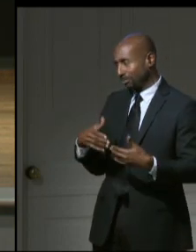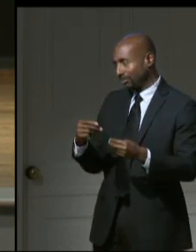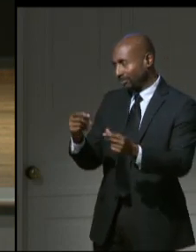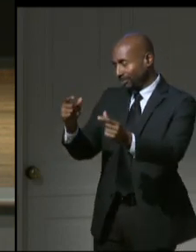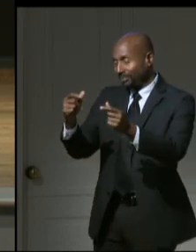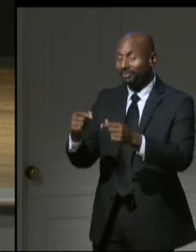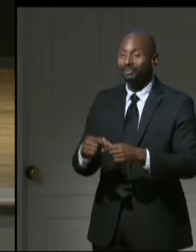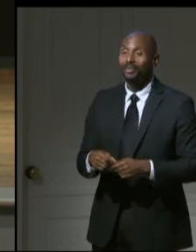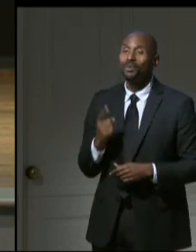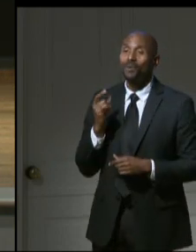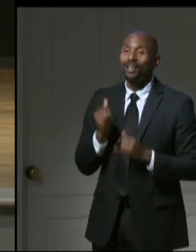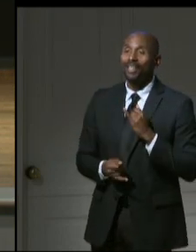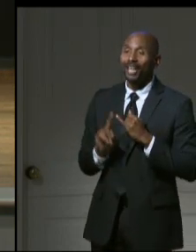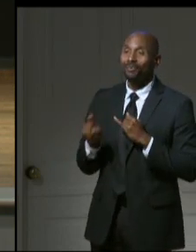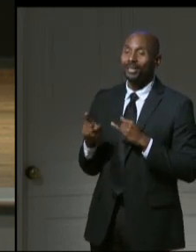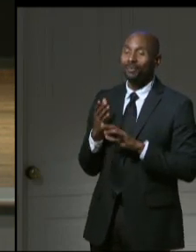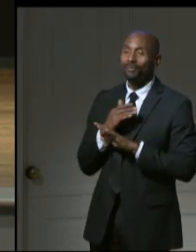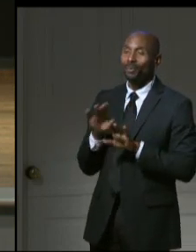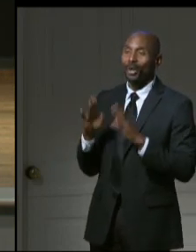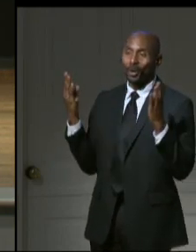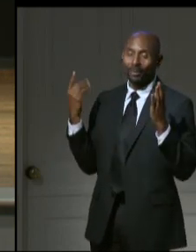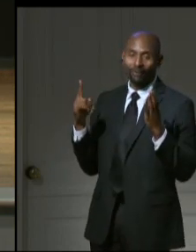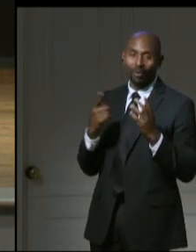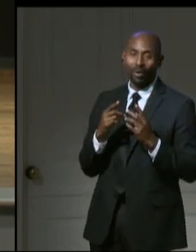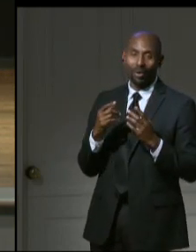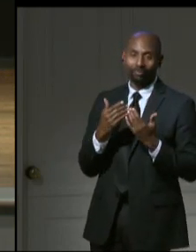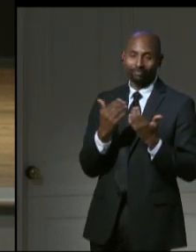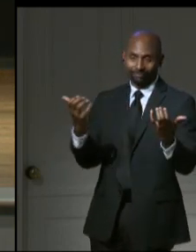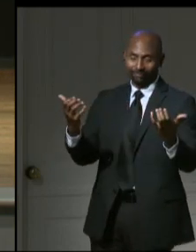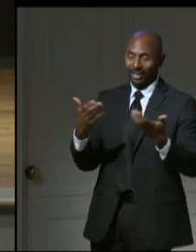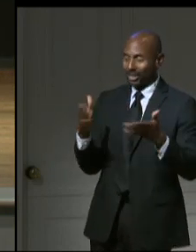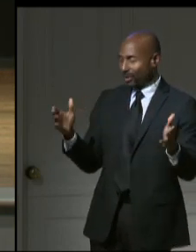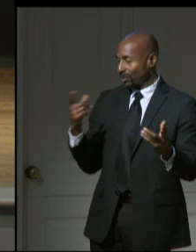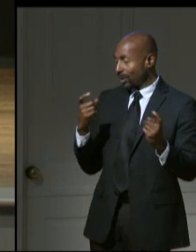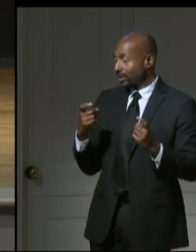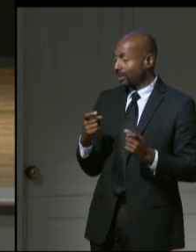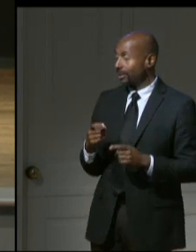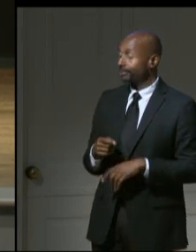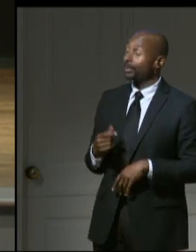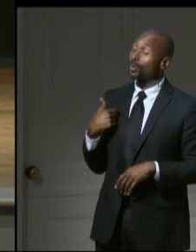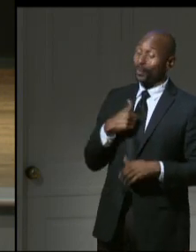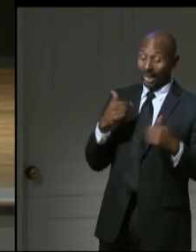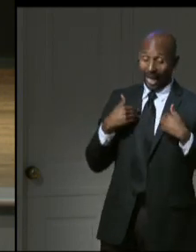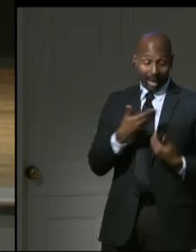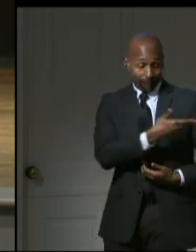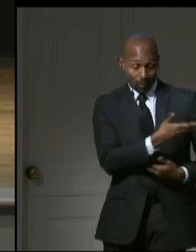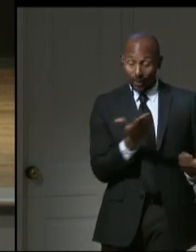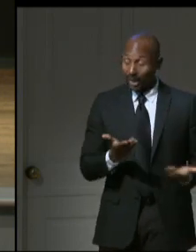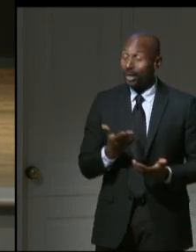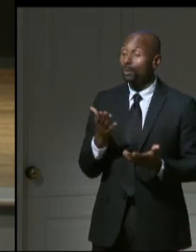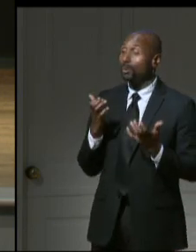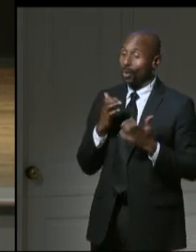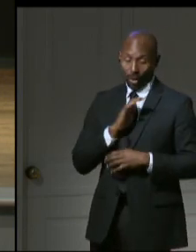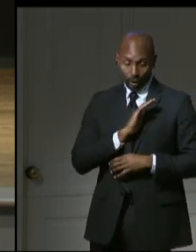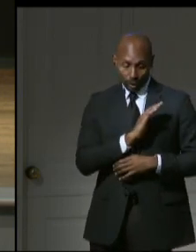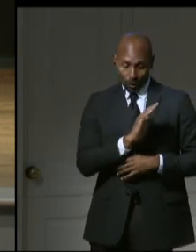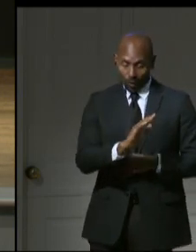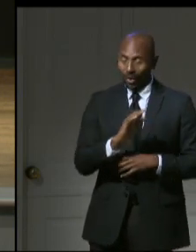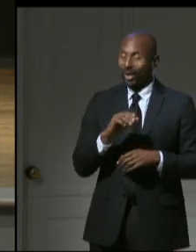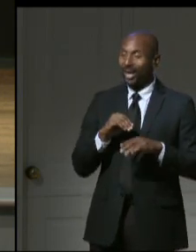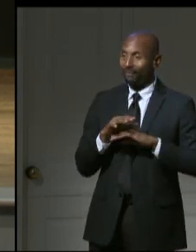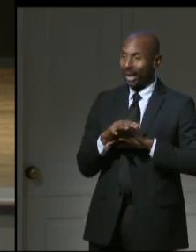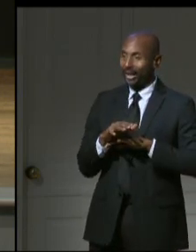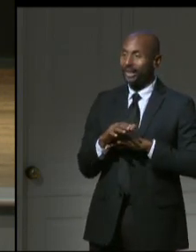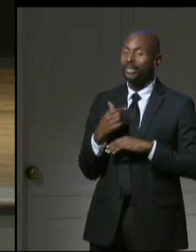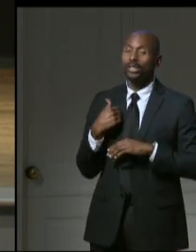last question before we open it up to people. How, since we have you here and we want your advice, as we